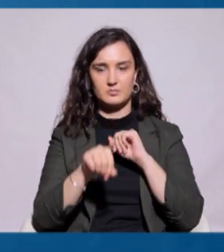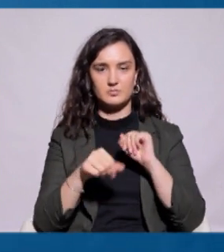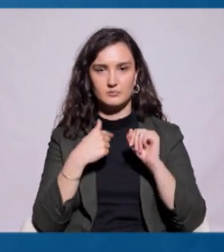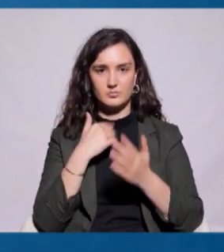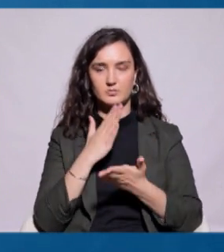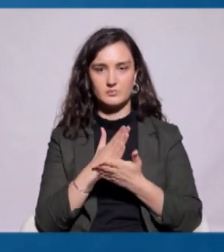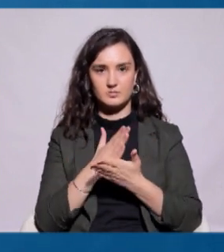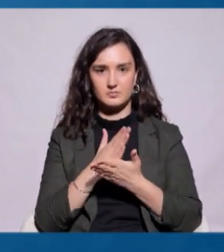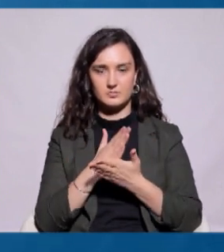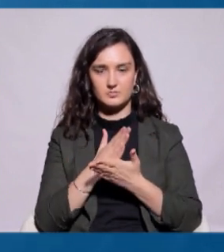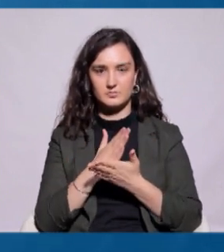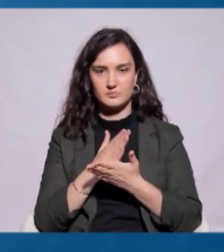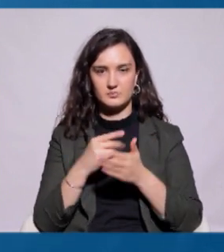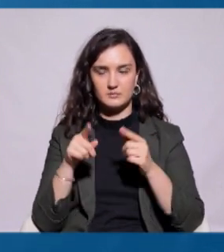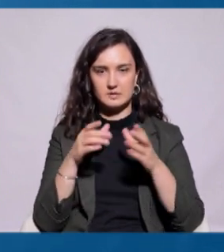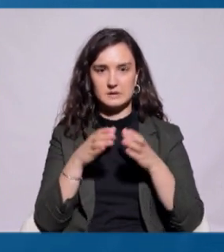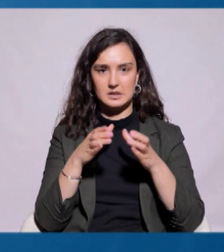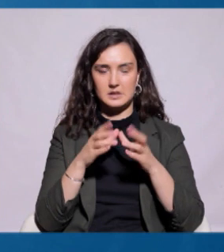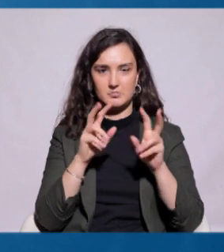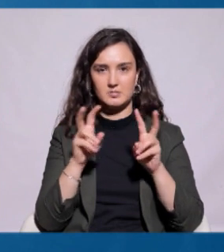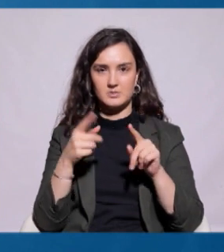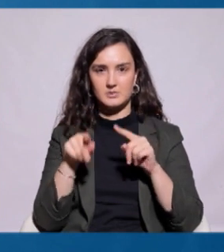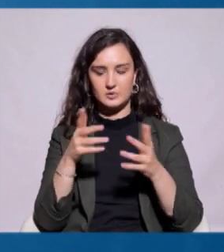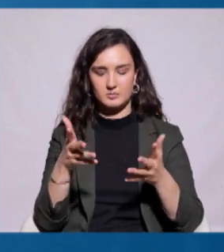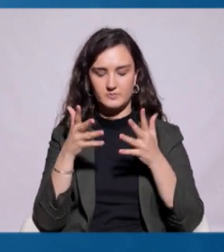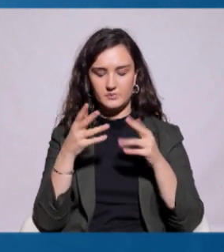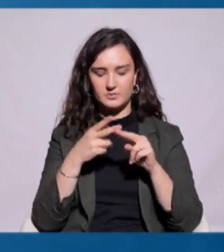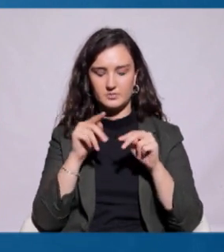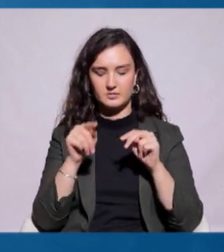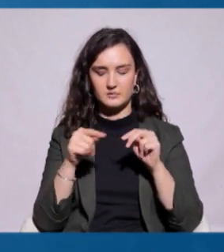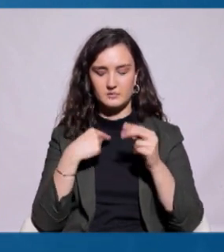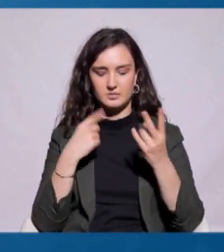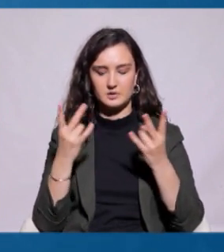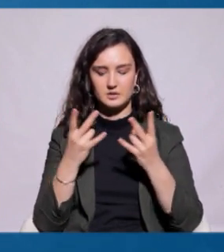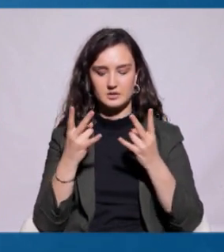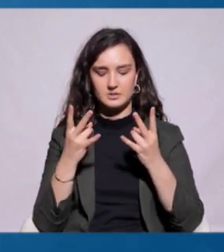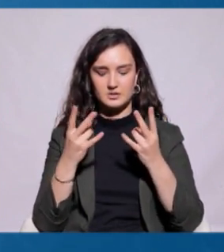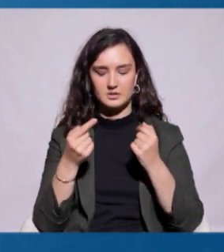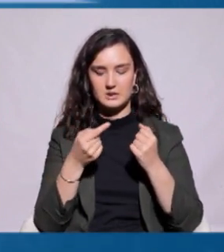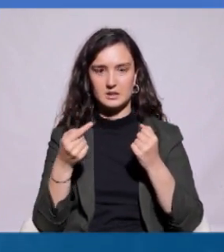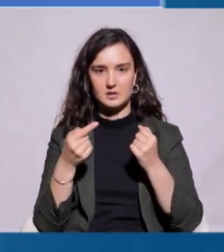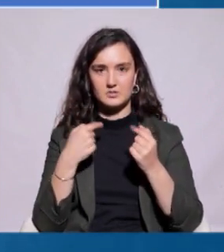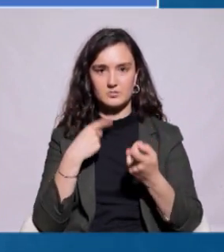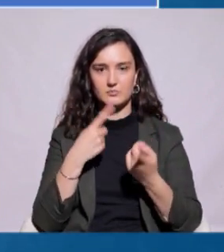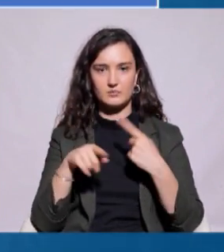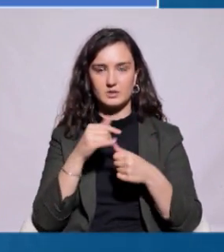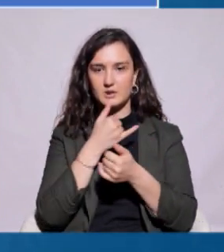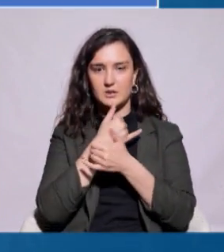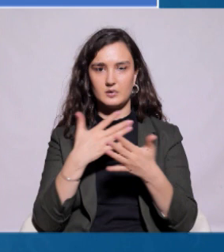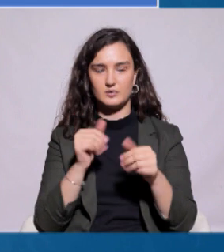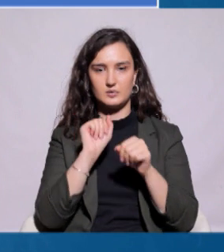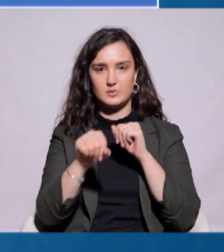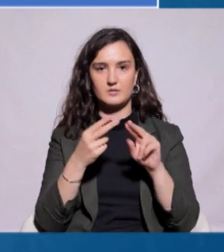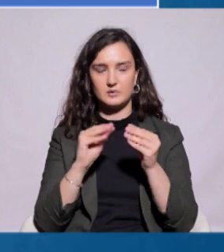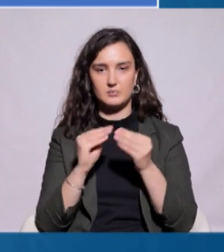We have to consult with the team leader. It's obvious that in this sentence we need a negation. We cannot